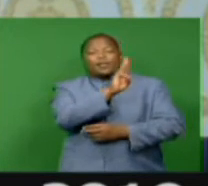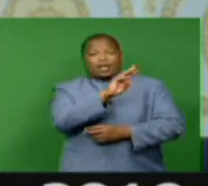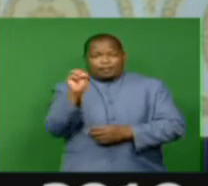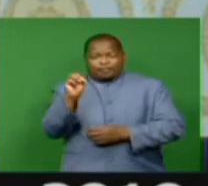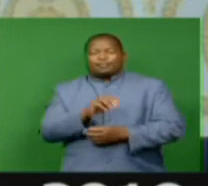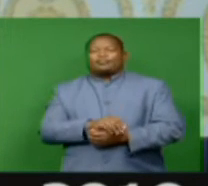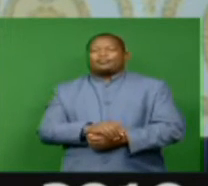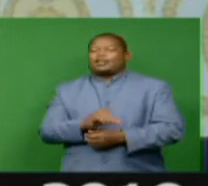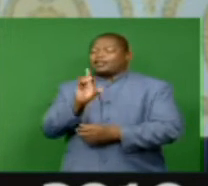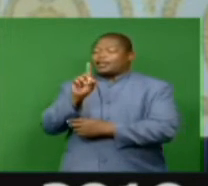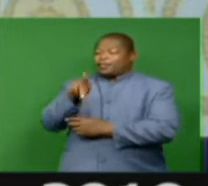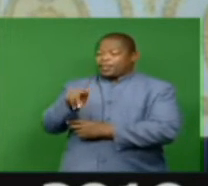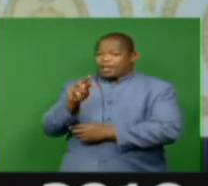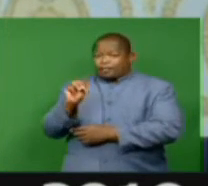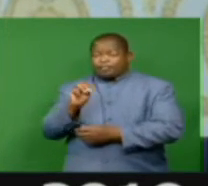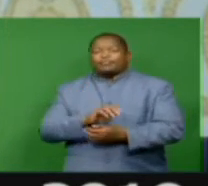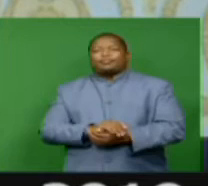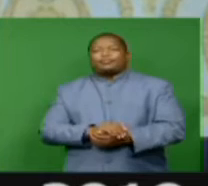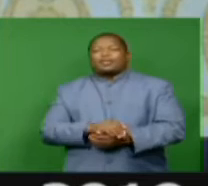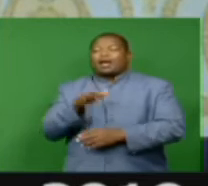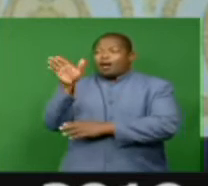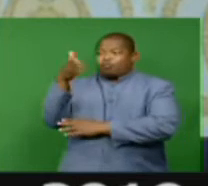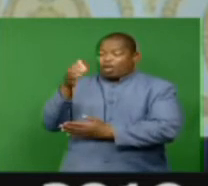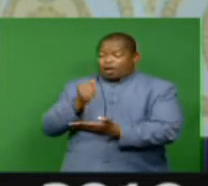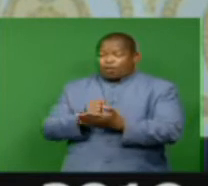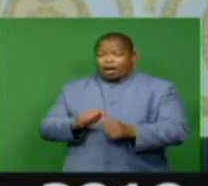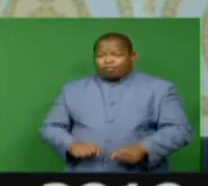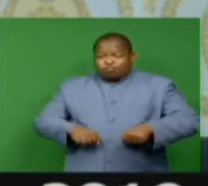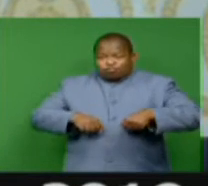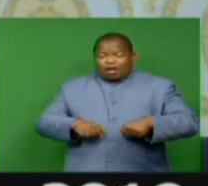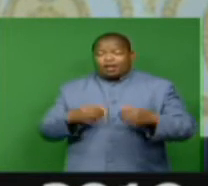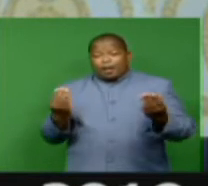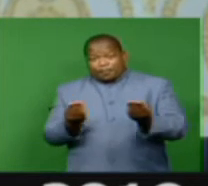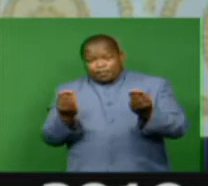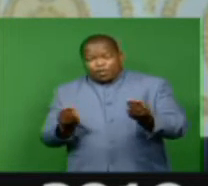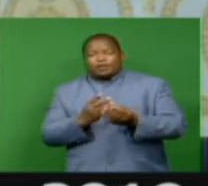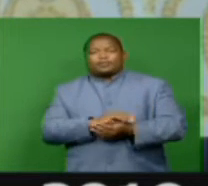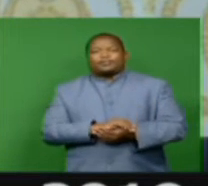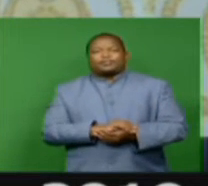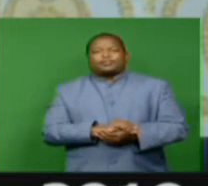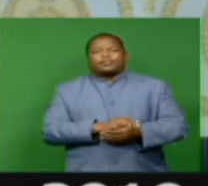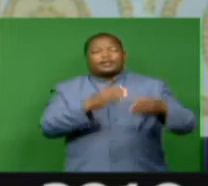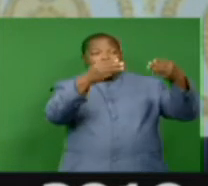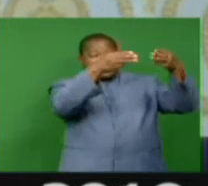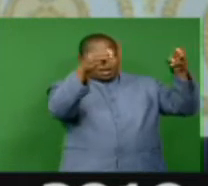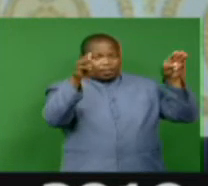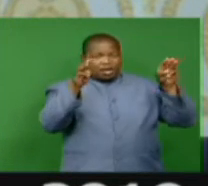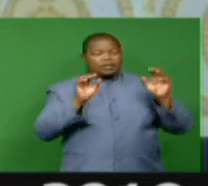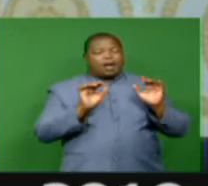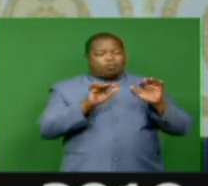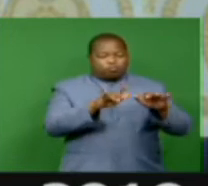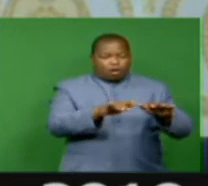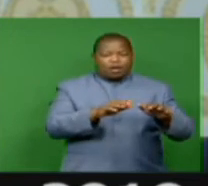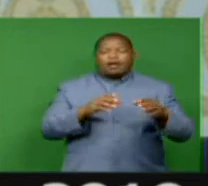Diplomatic Corps, Presiding Officers and members of both Houses of Parliament, Captains of